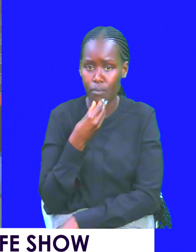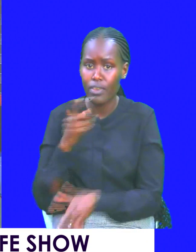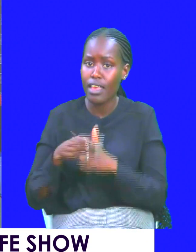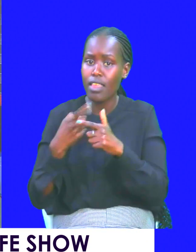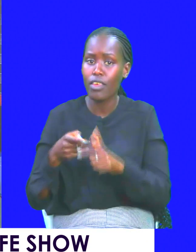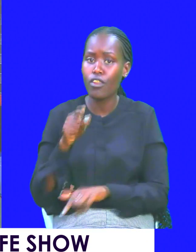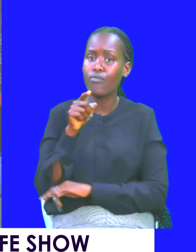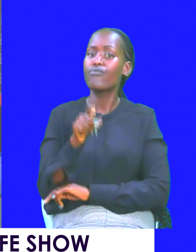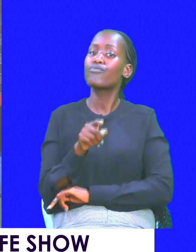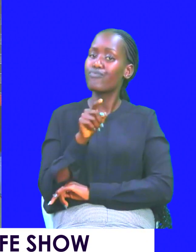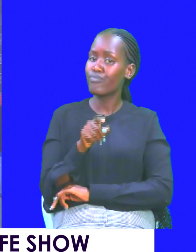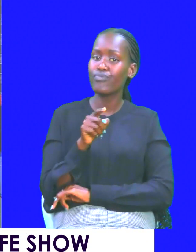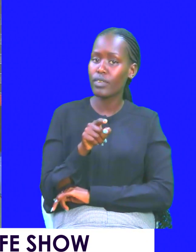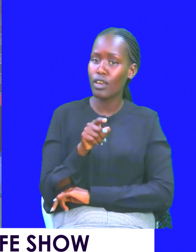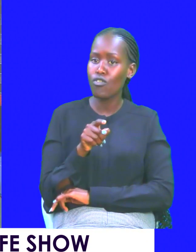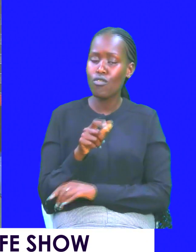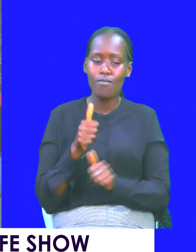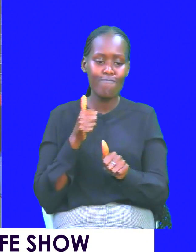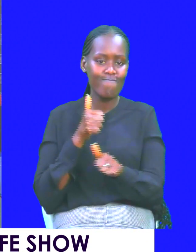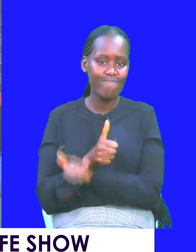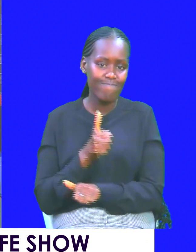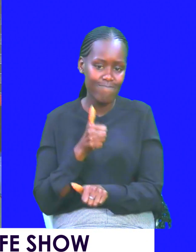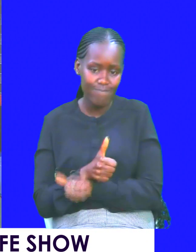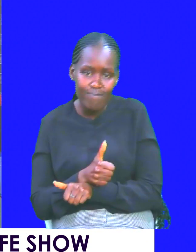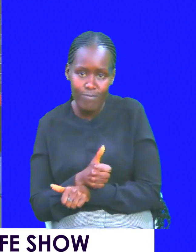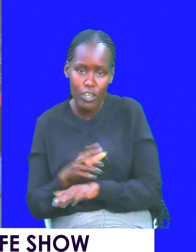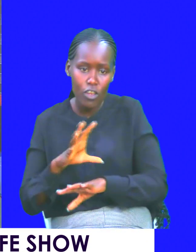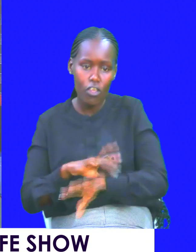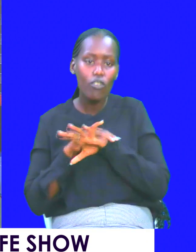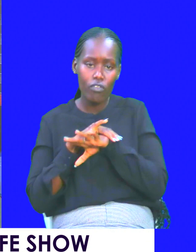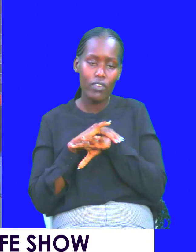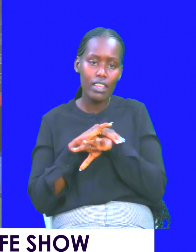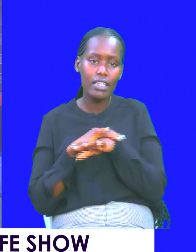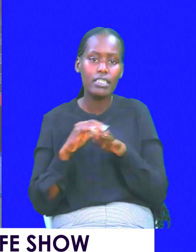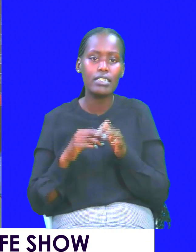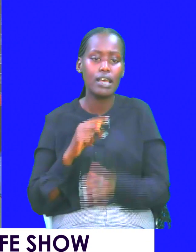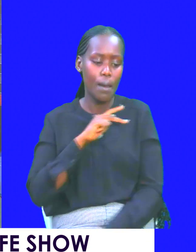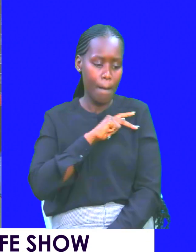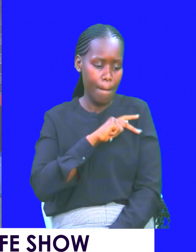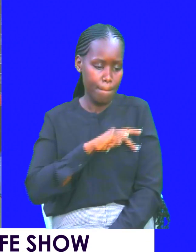are definitely at a danger of getting into identity crisis.